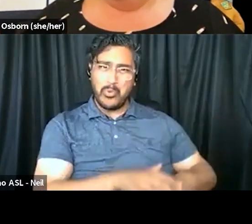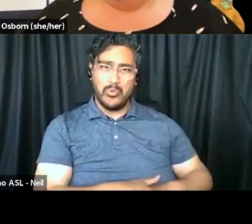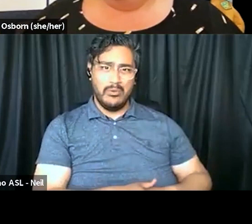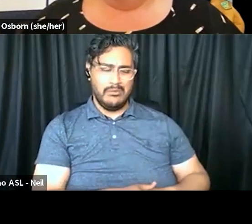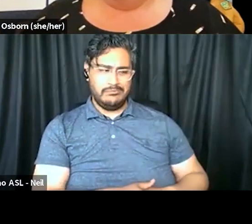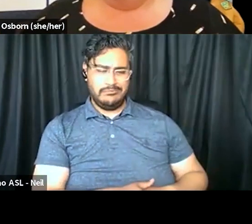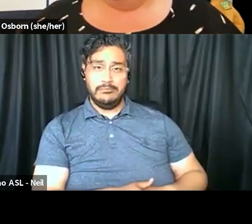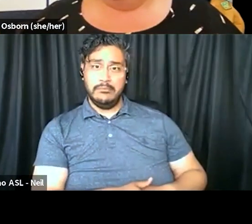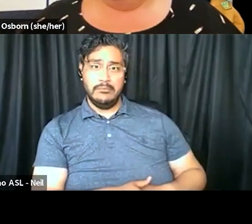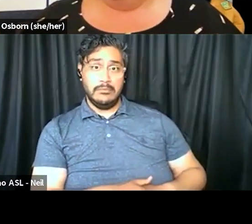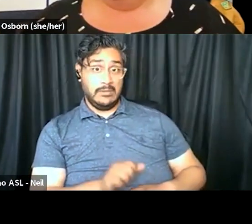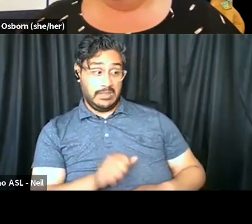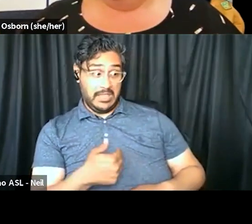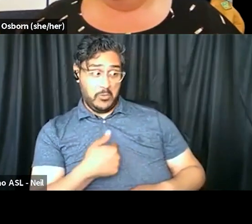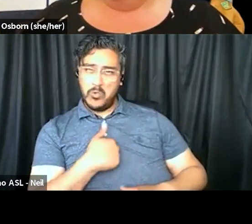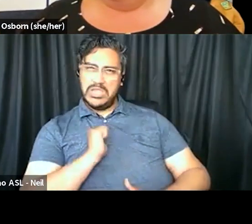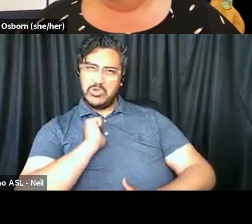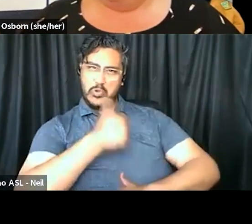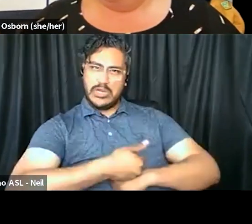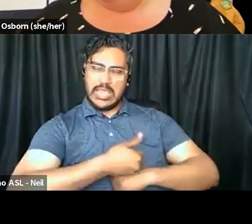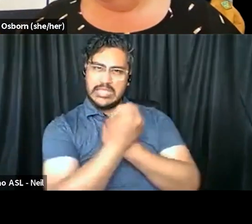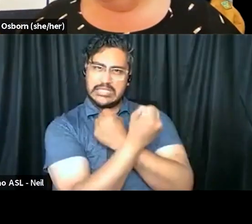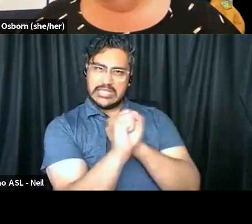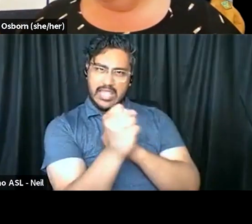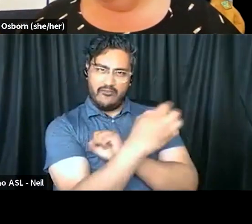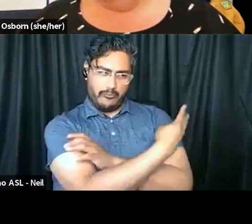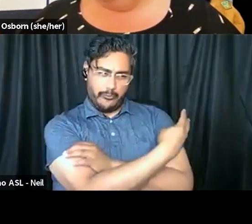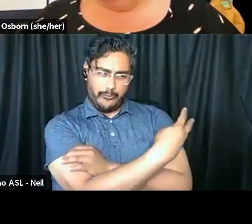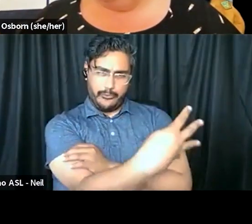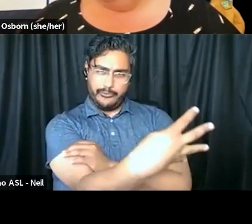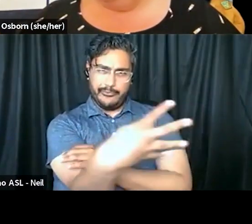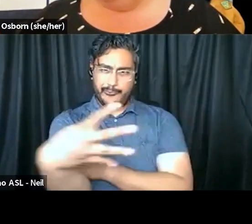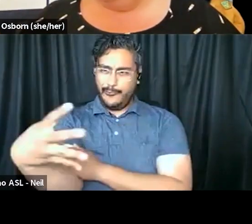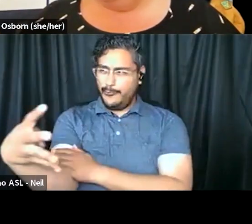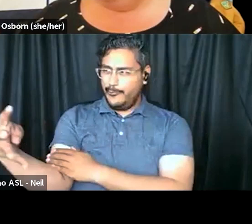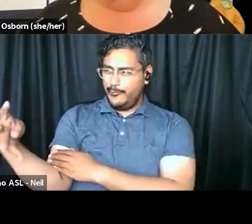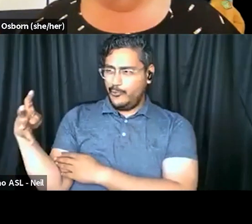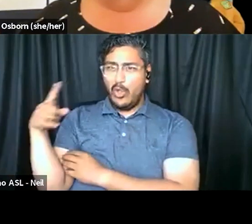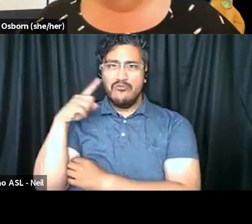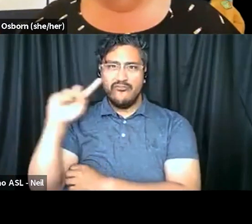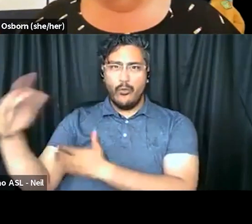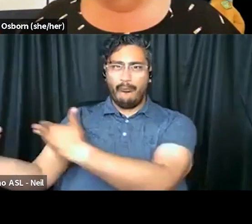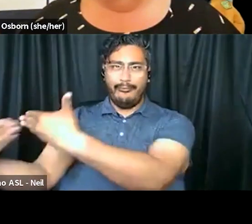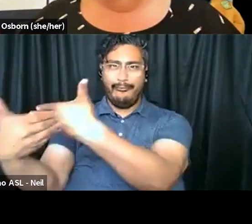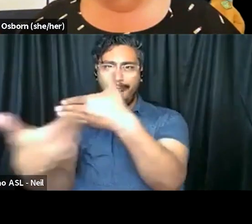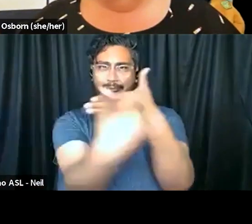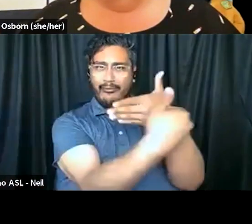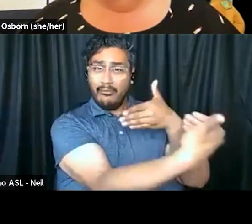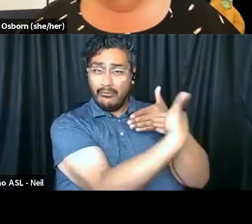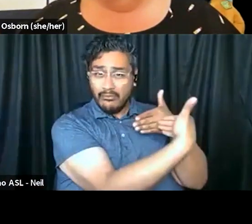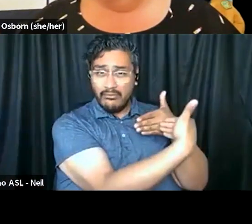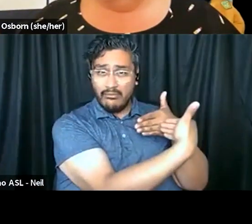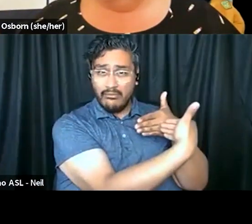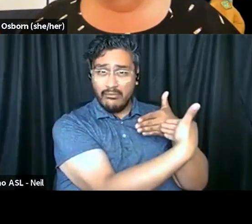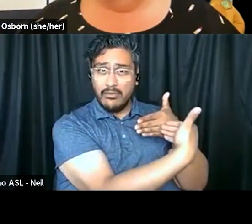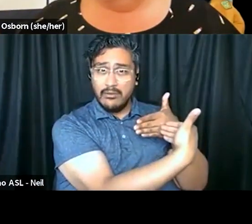zone around our bodies that doesn't let the shame that society sells beat in upon us? Like